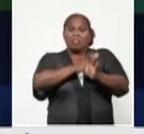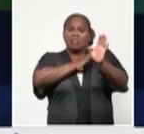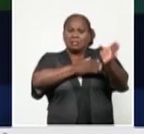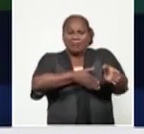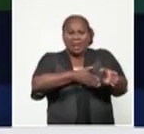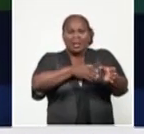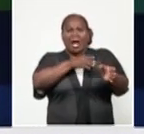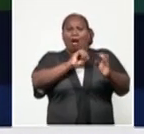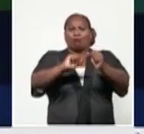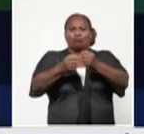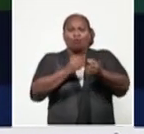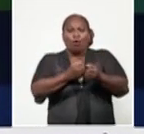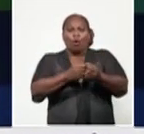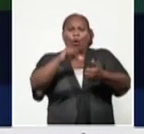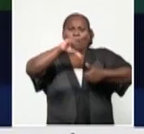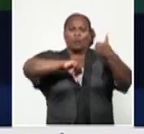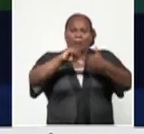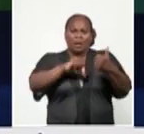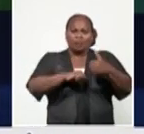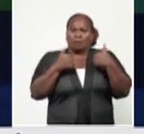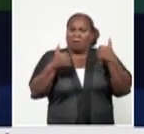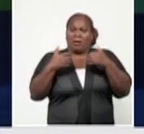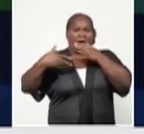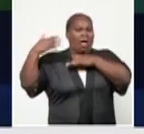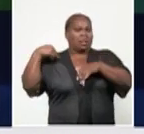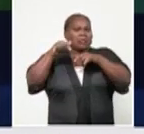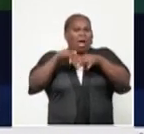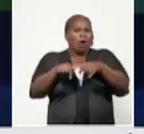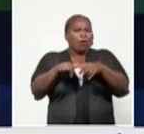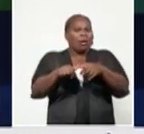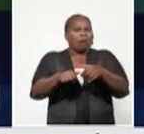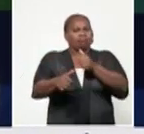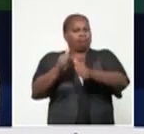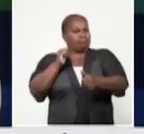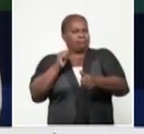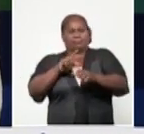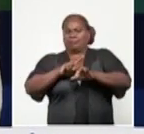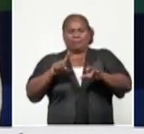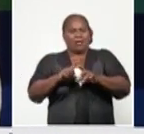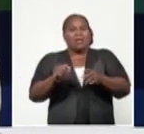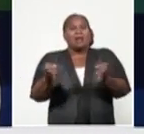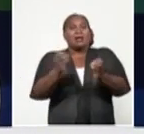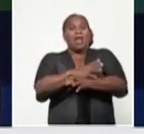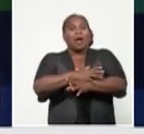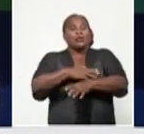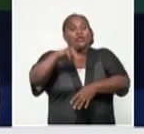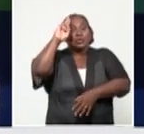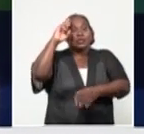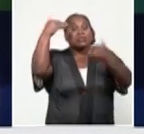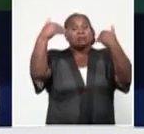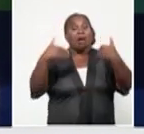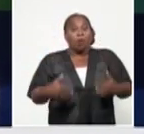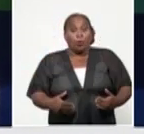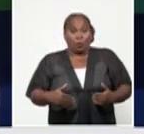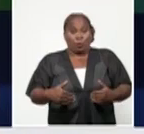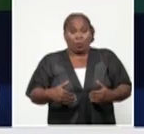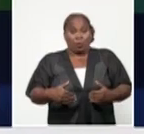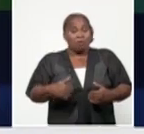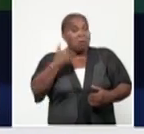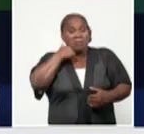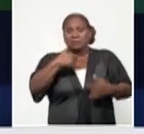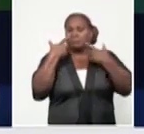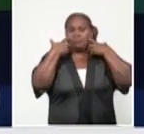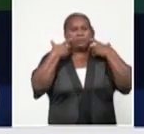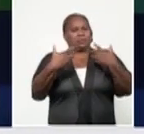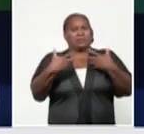This represents a reversal in the level of control we have managed to establish across the country. We all know that